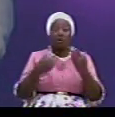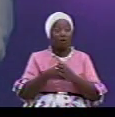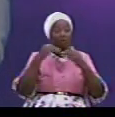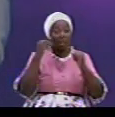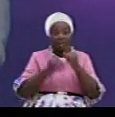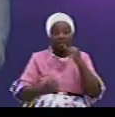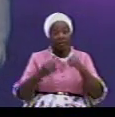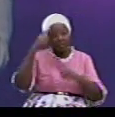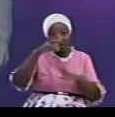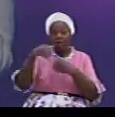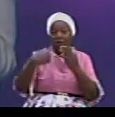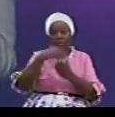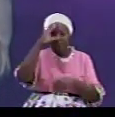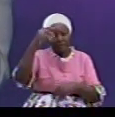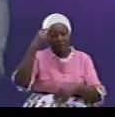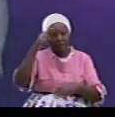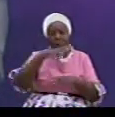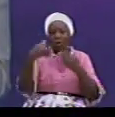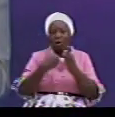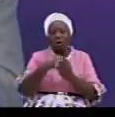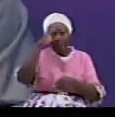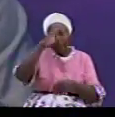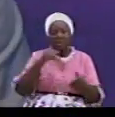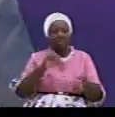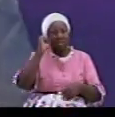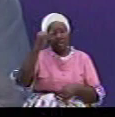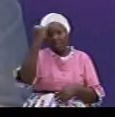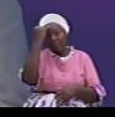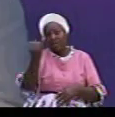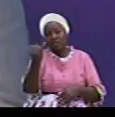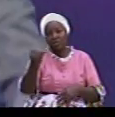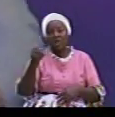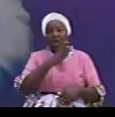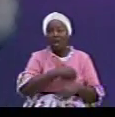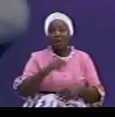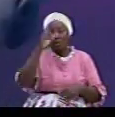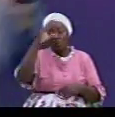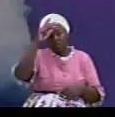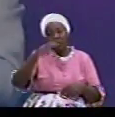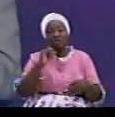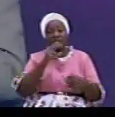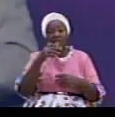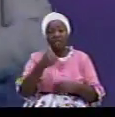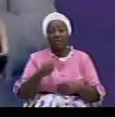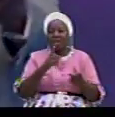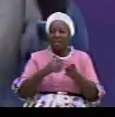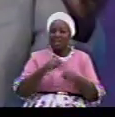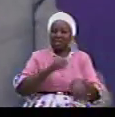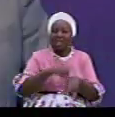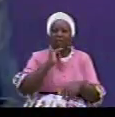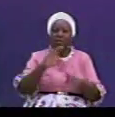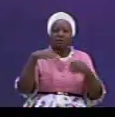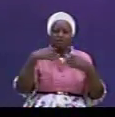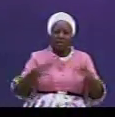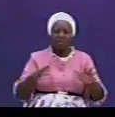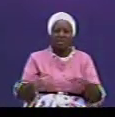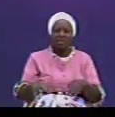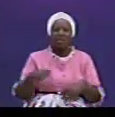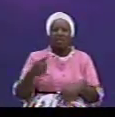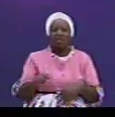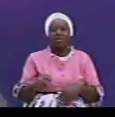his imagination has corrupted himself. The time is over. The flood